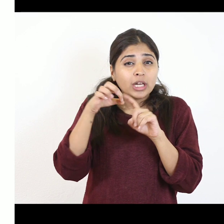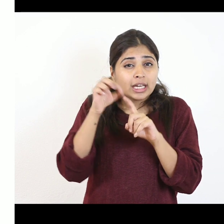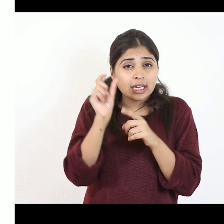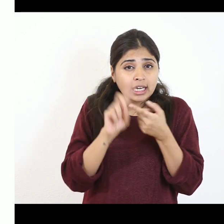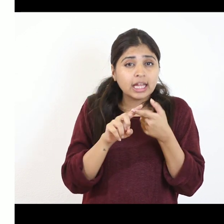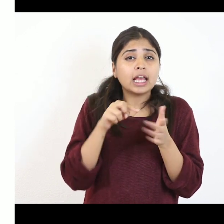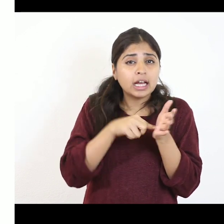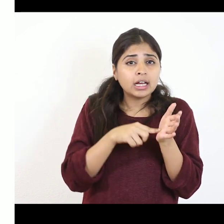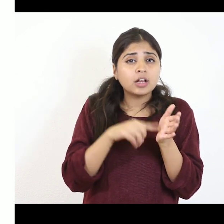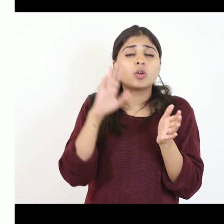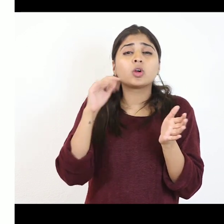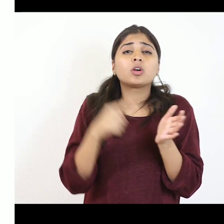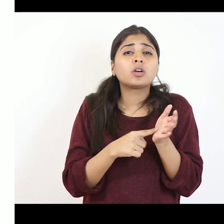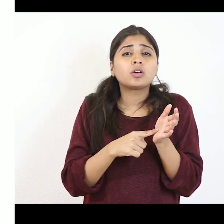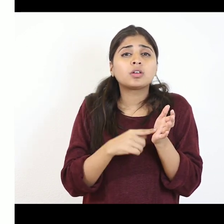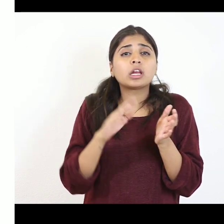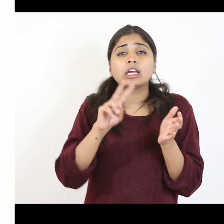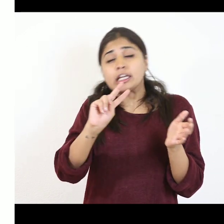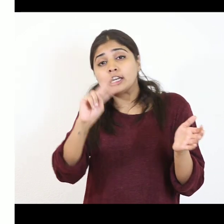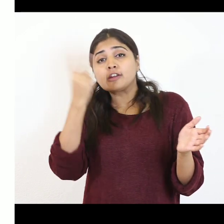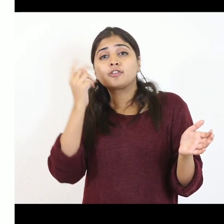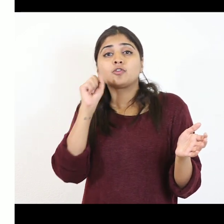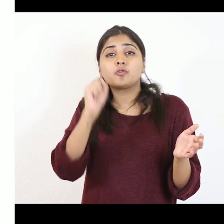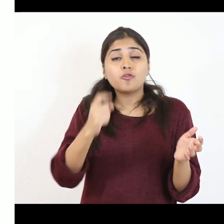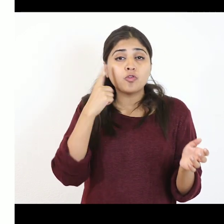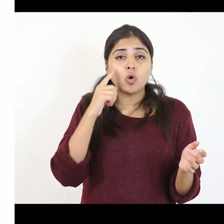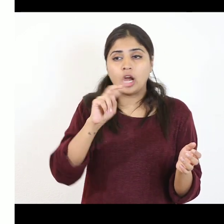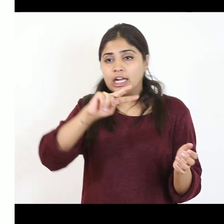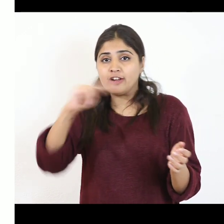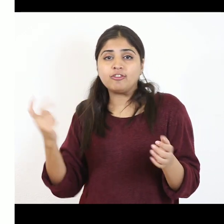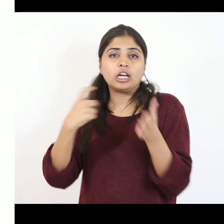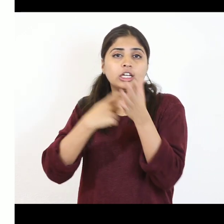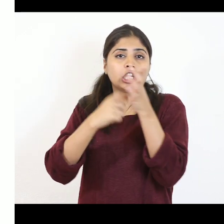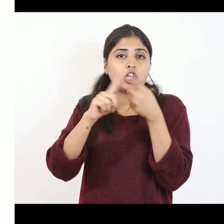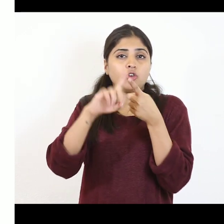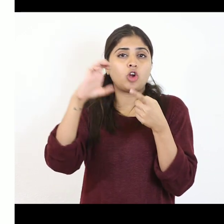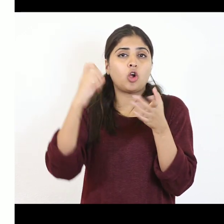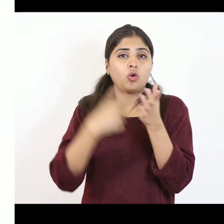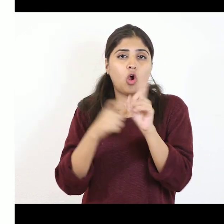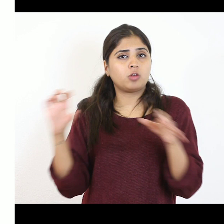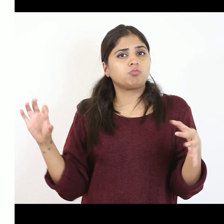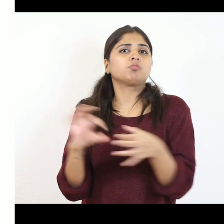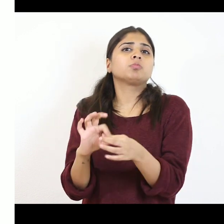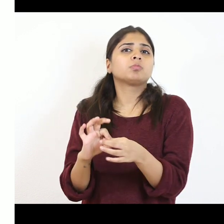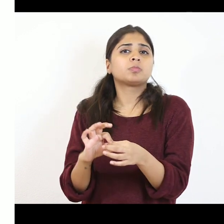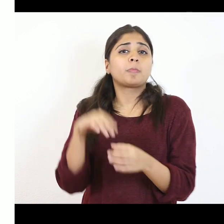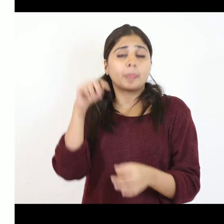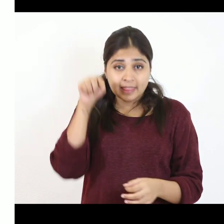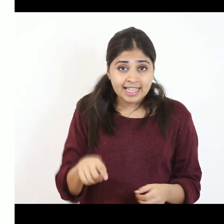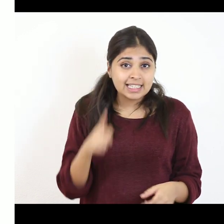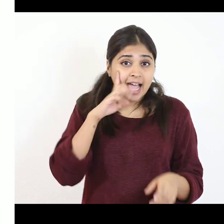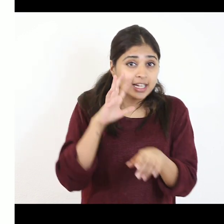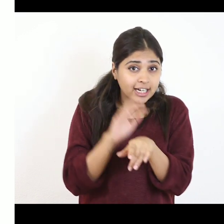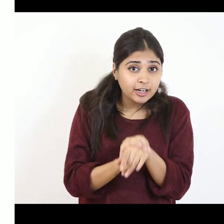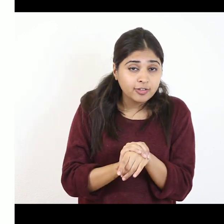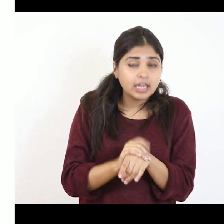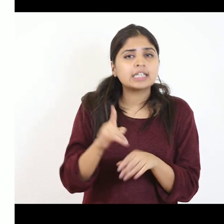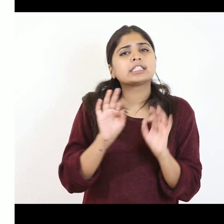each record. This identifier can be as simple as in incrementing numbers.